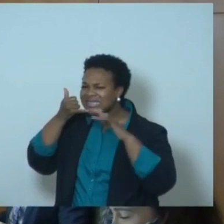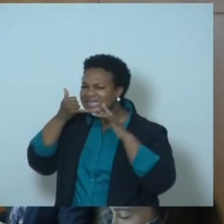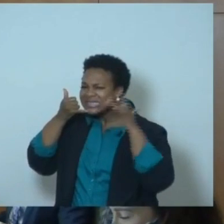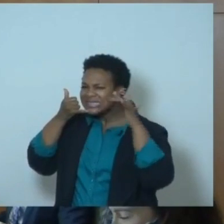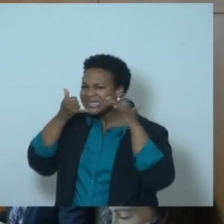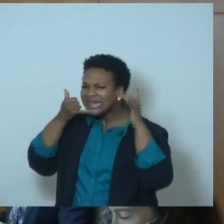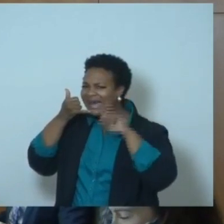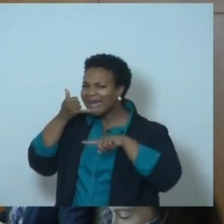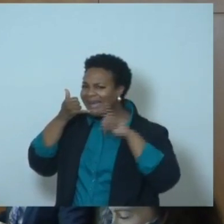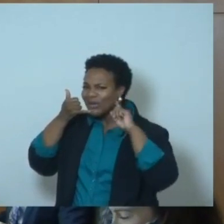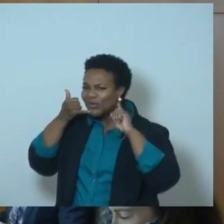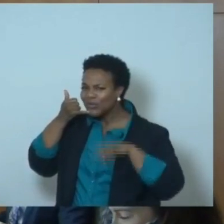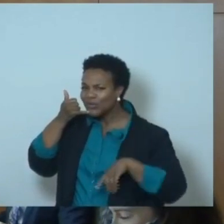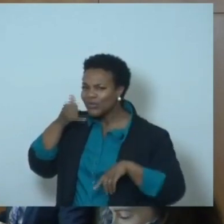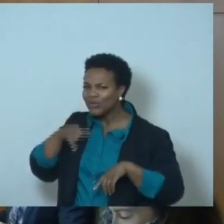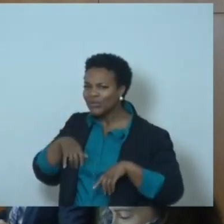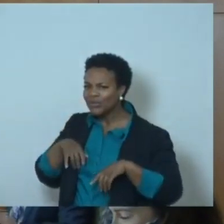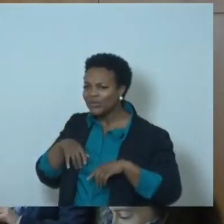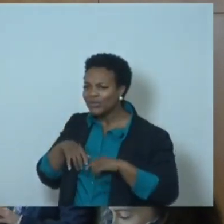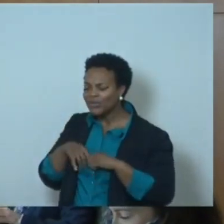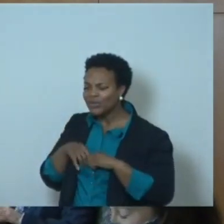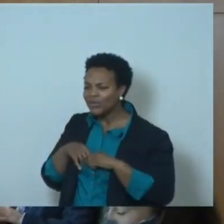Okay, you can just skip over it.